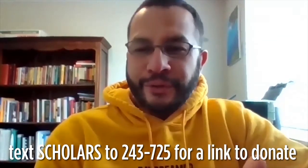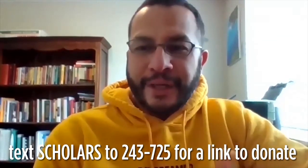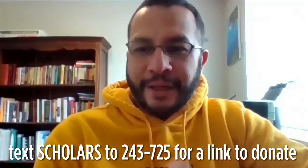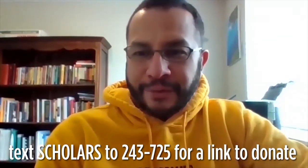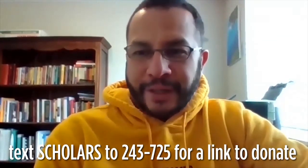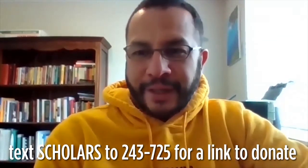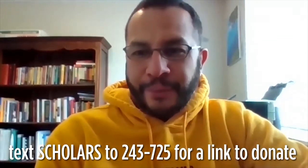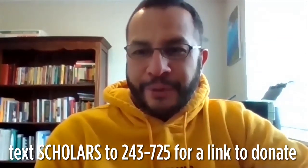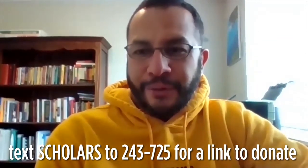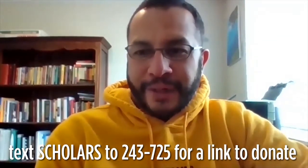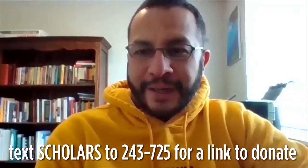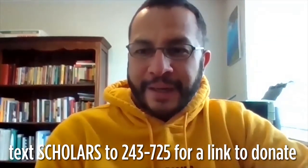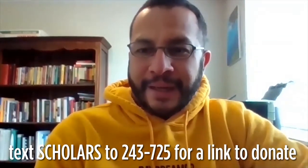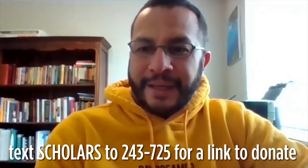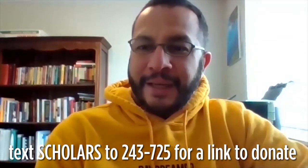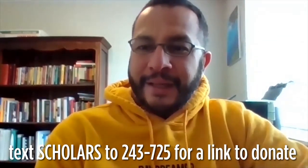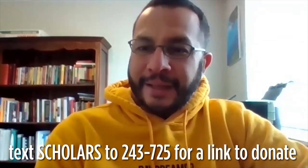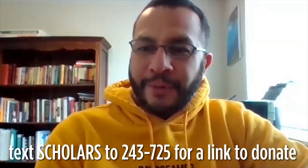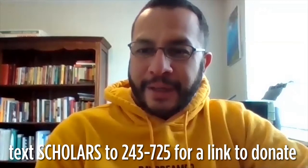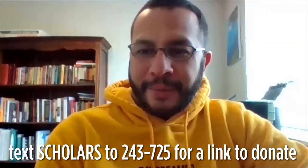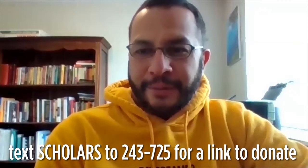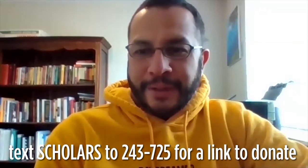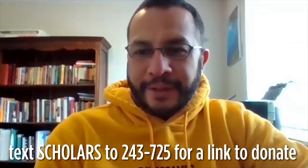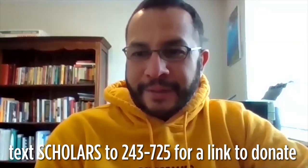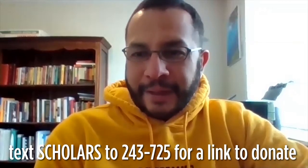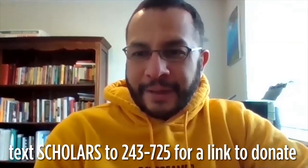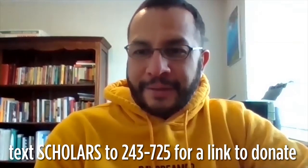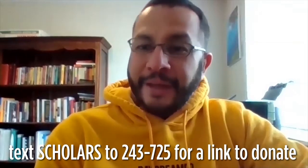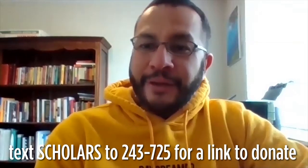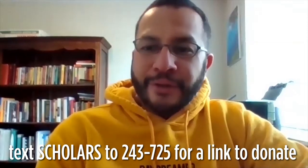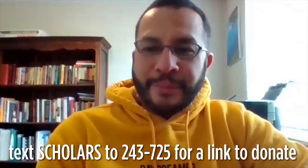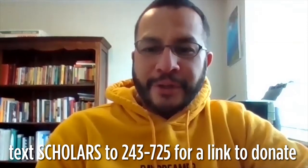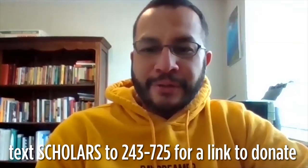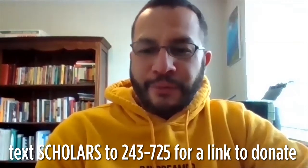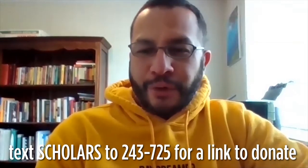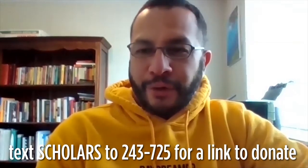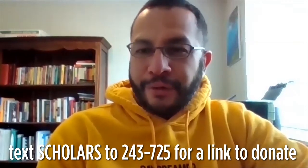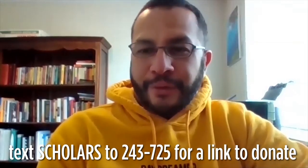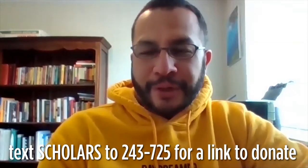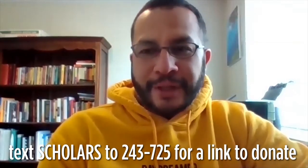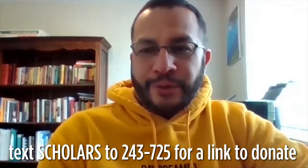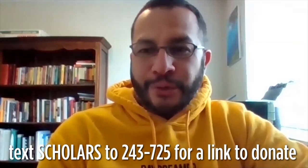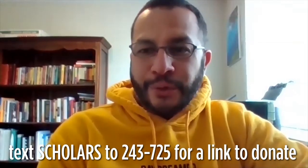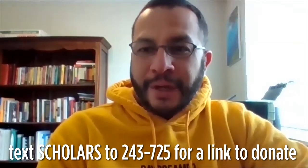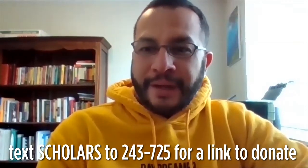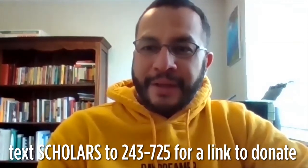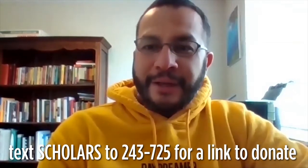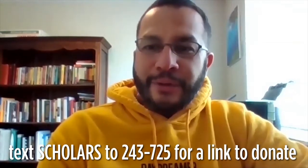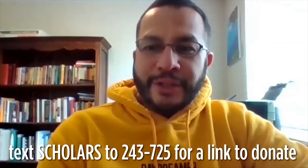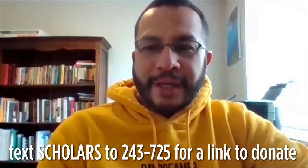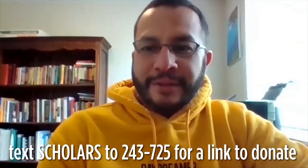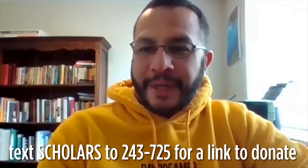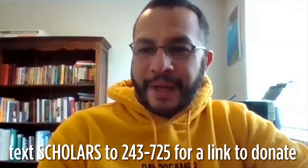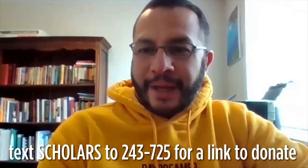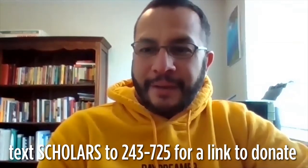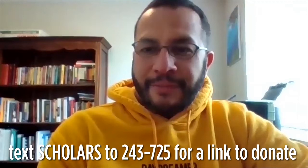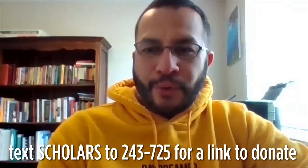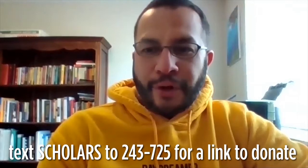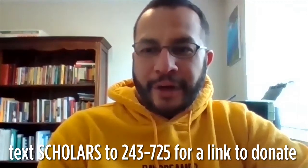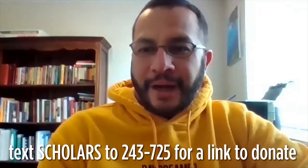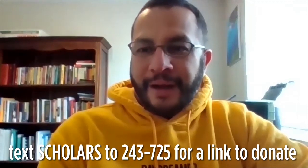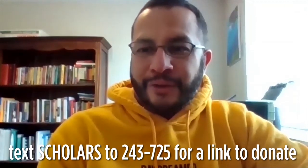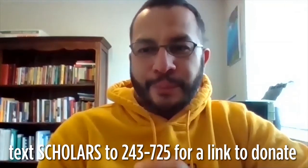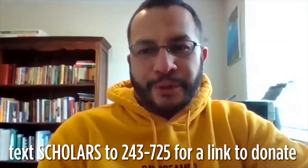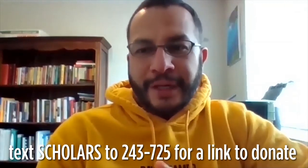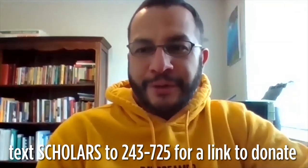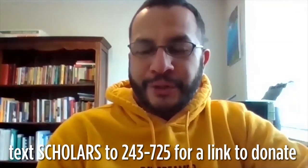muy orgulloso de las cosas que han podido lograr. Y estamos aquí para ustedes. Thank you so much for all the work that you do. Thank you, GSBA,